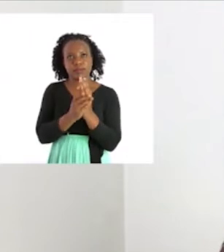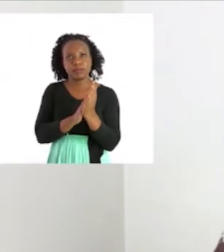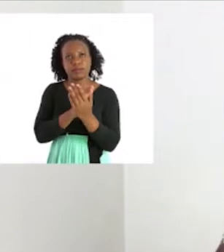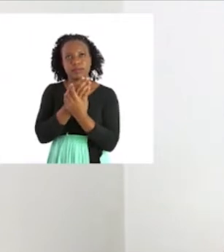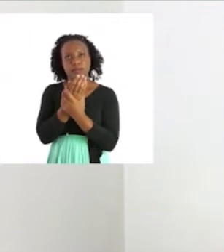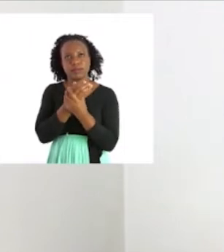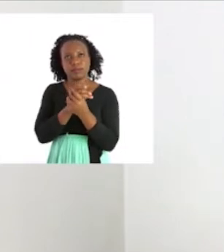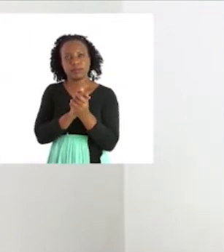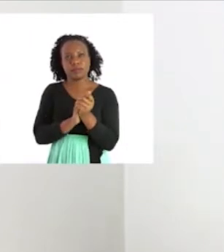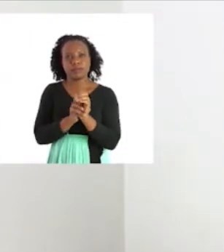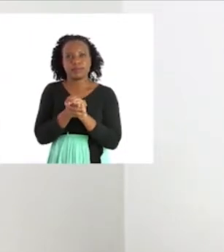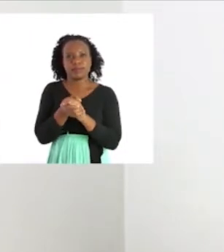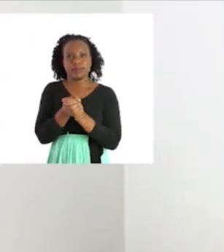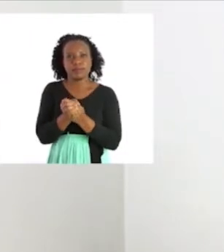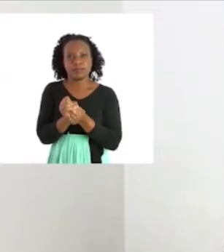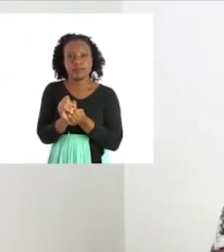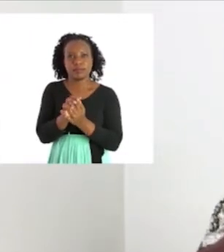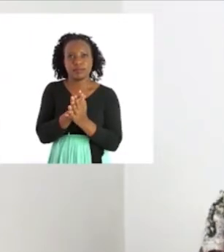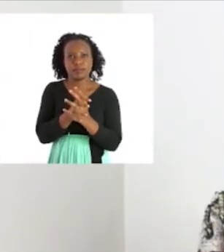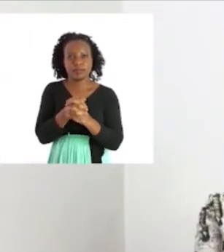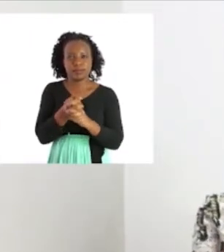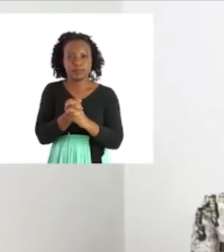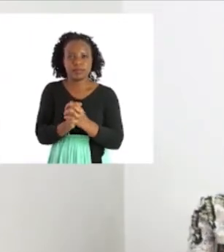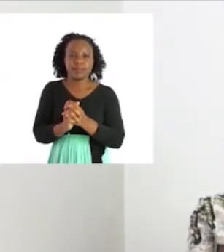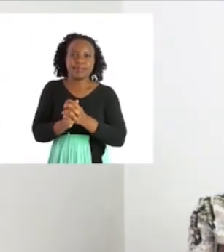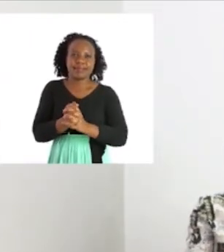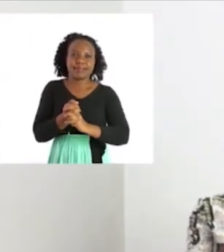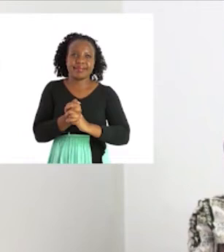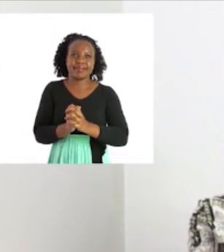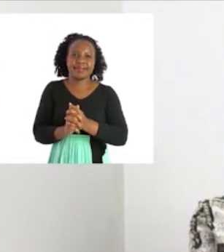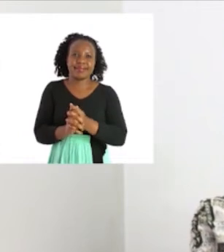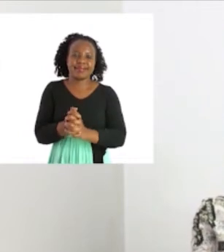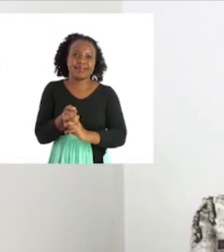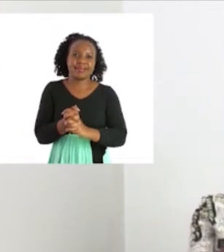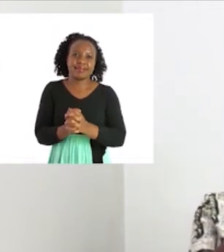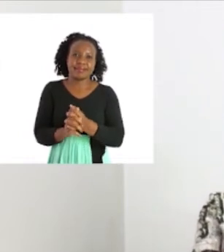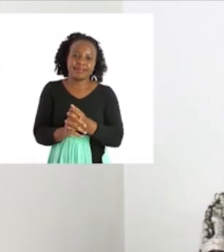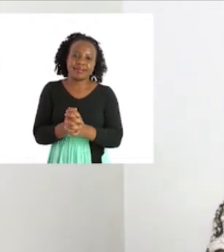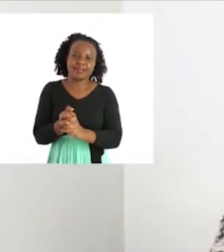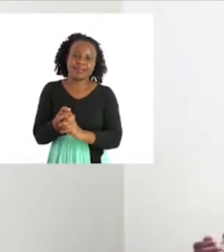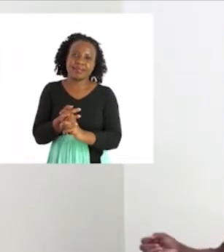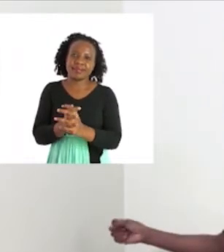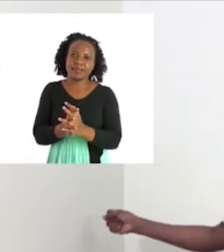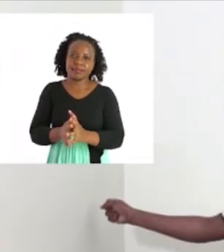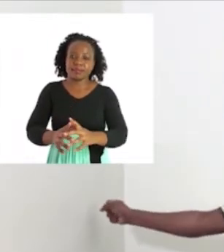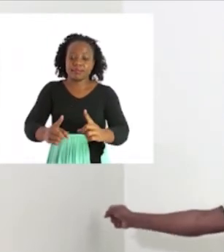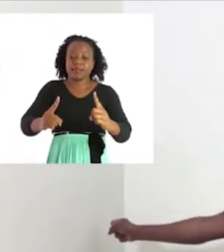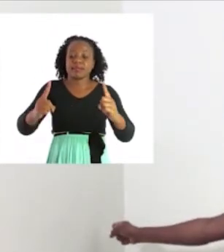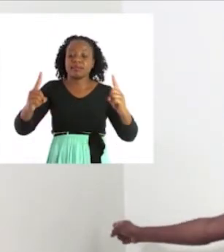in and out, in between our fingers, straighten